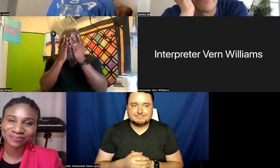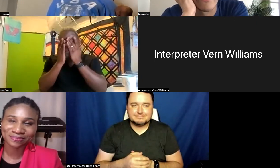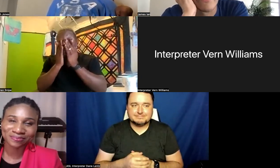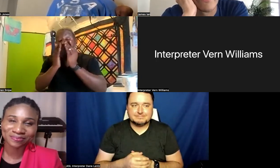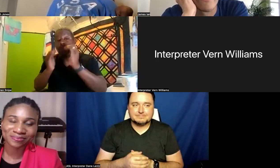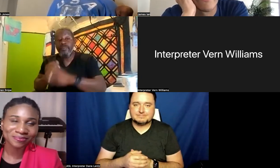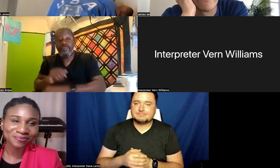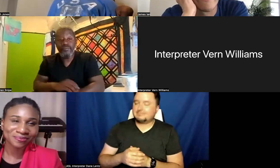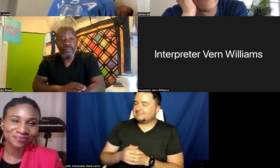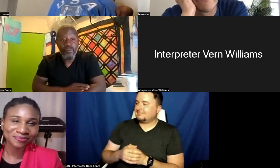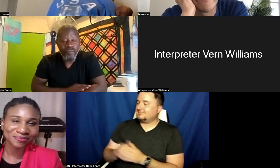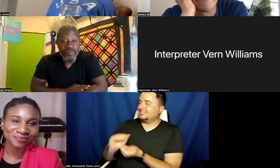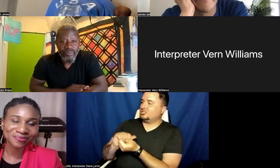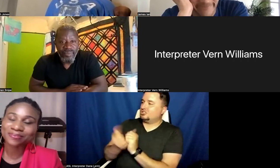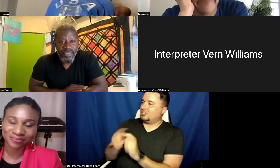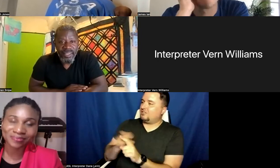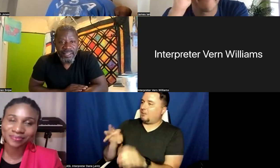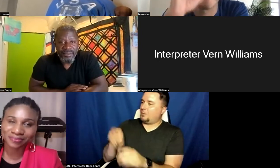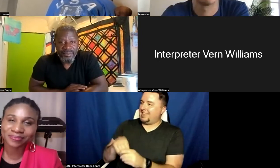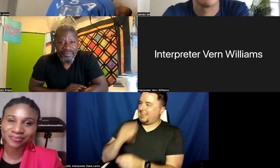Yeah, change it from within. I love that.